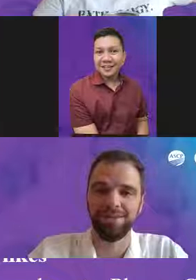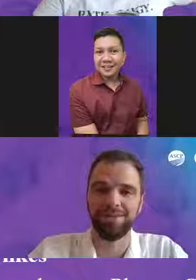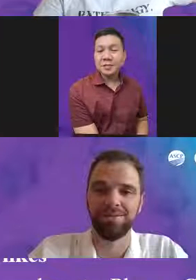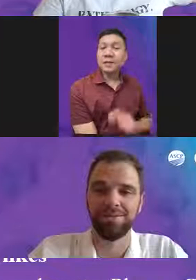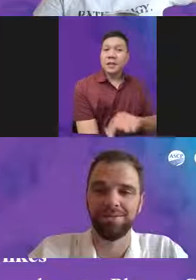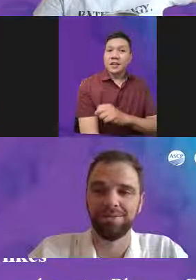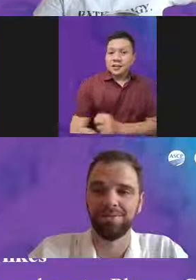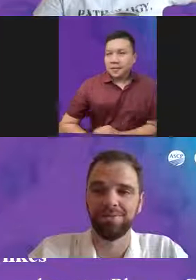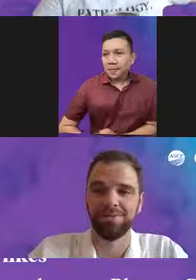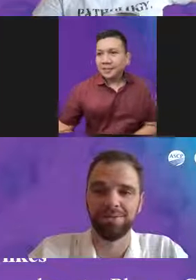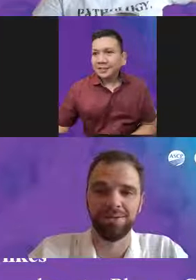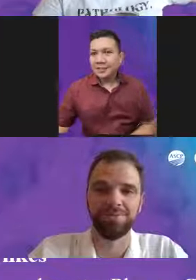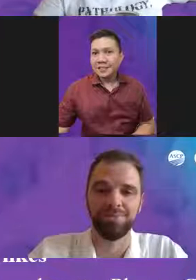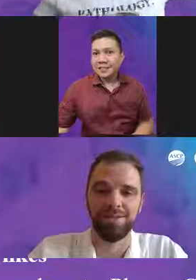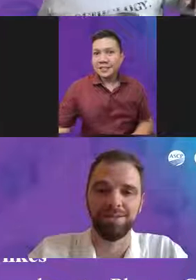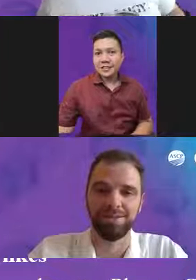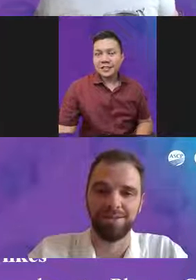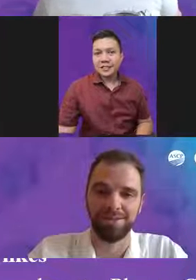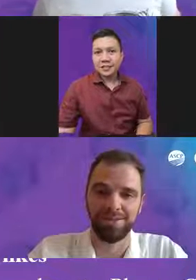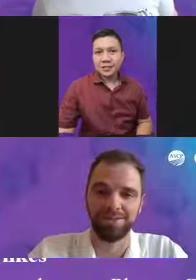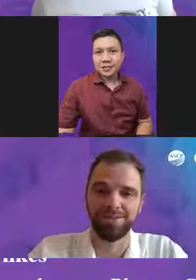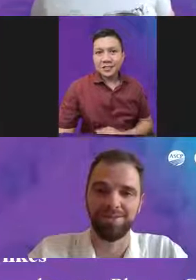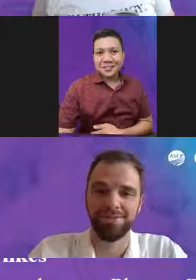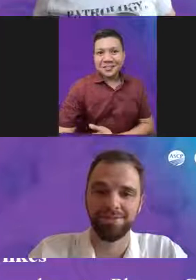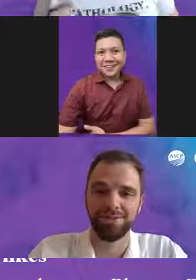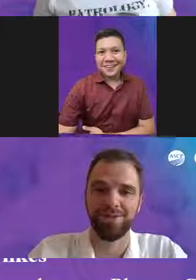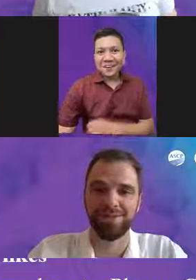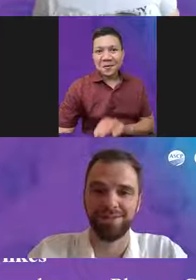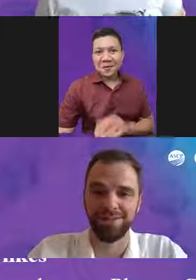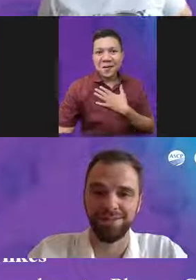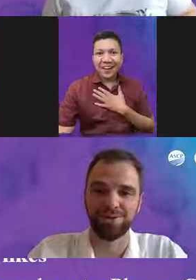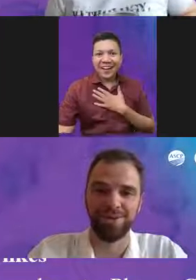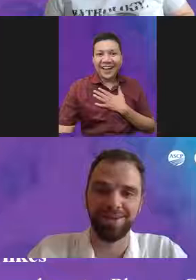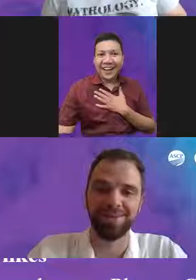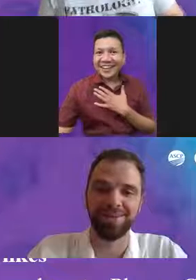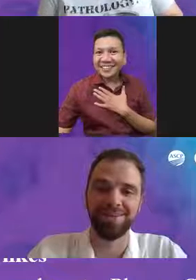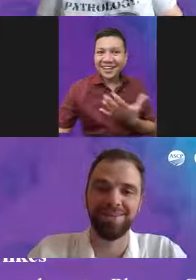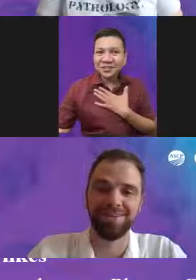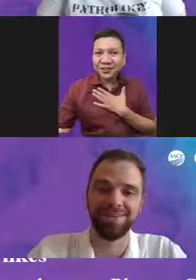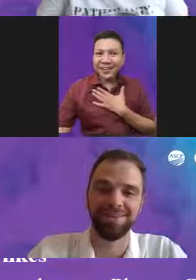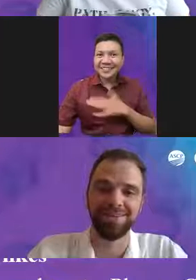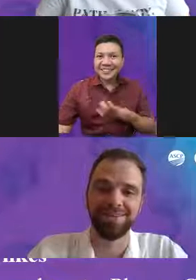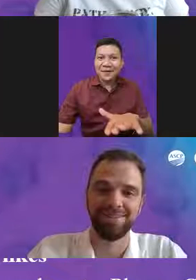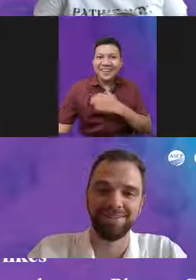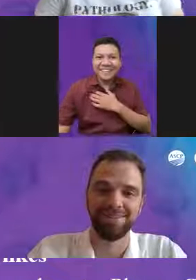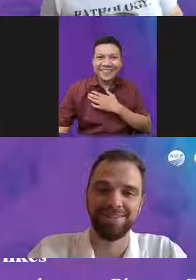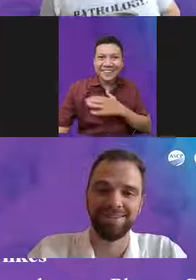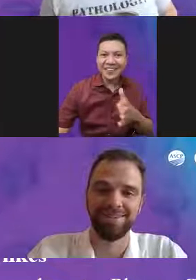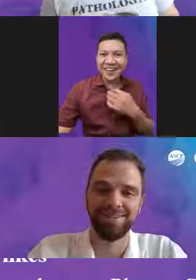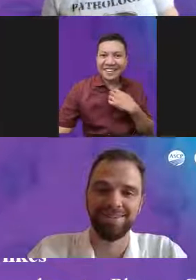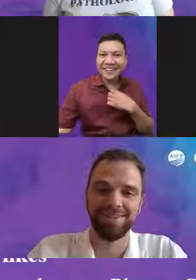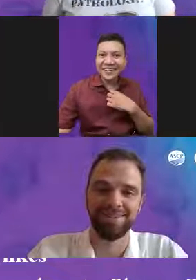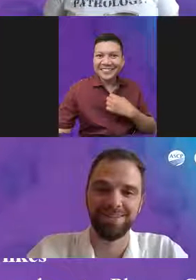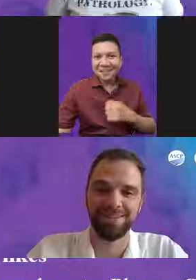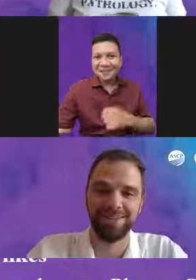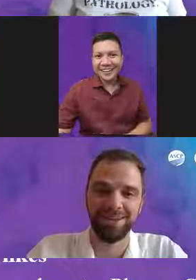Bilirubin in the urine, possibly, or you were going to say something. What were you going to say? You're getting excited. PCOS training. I got excited too. Go